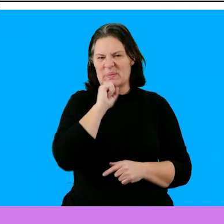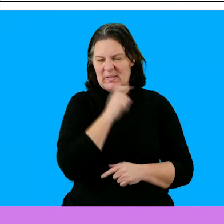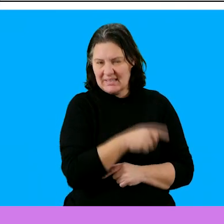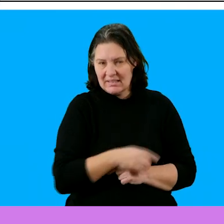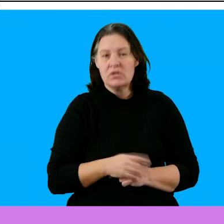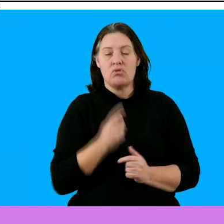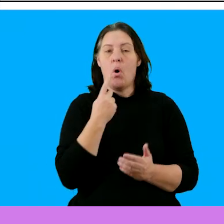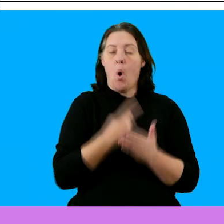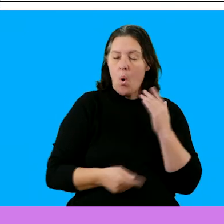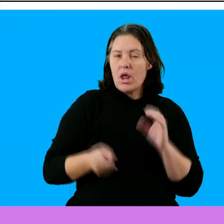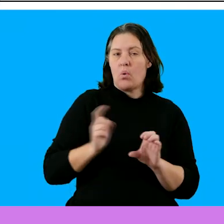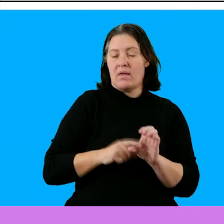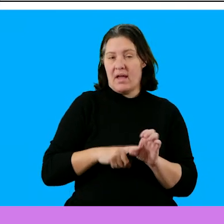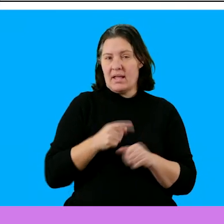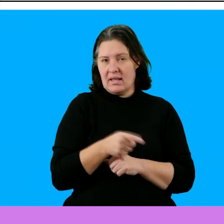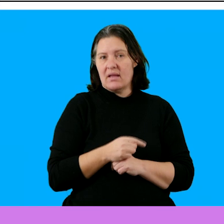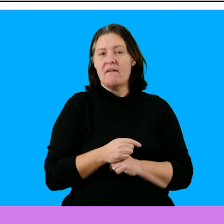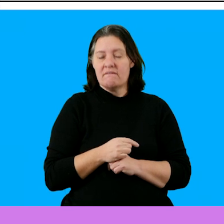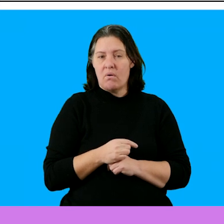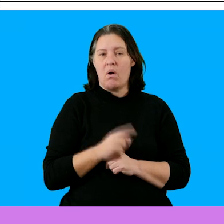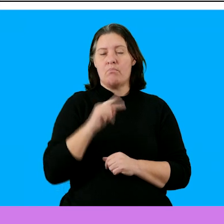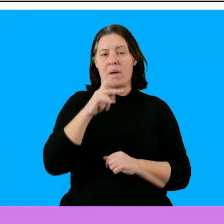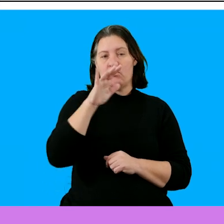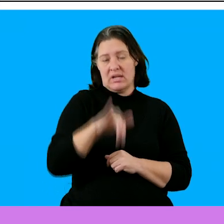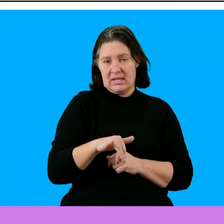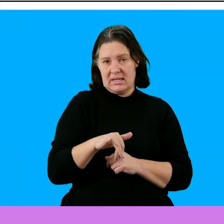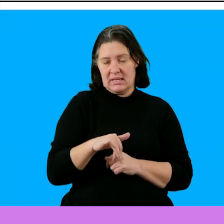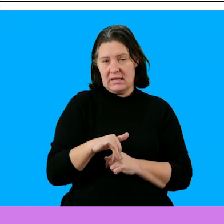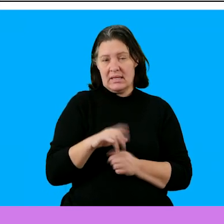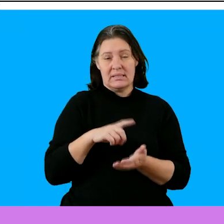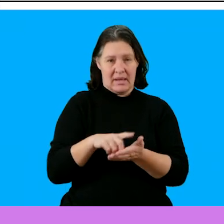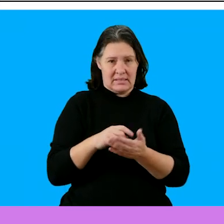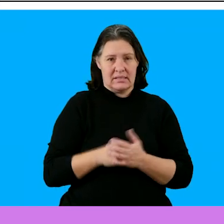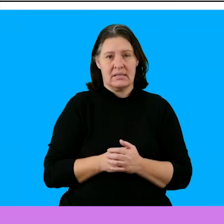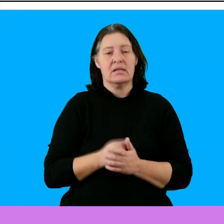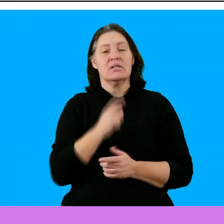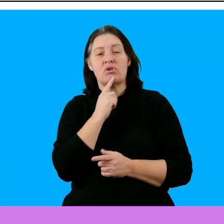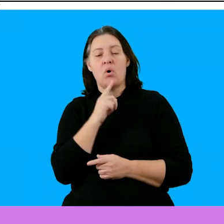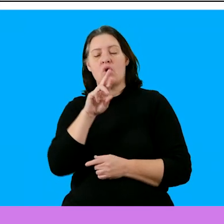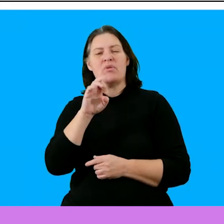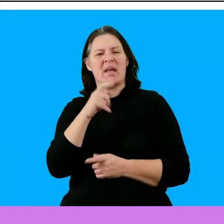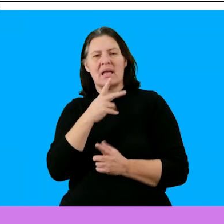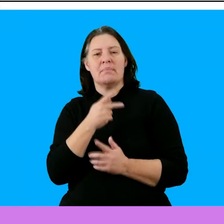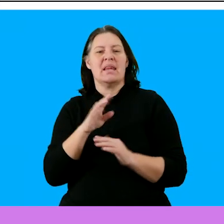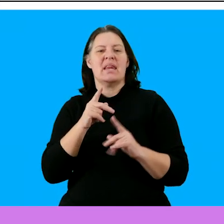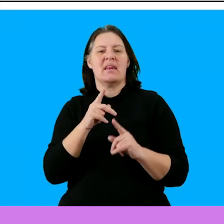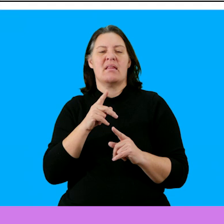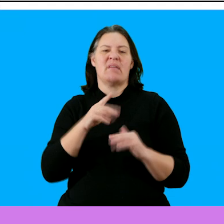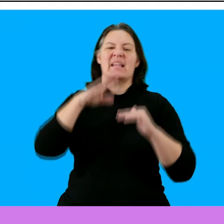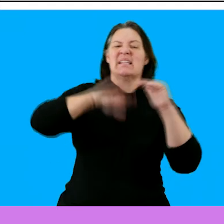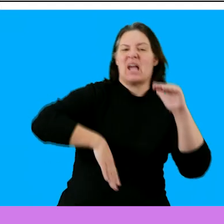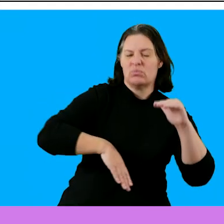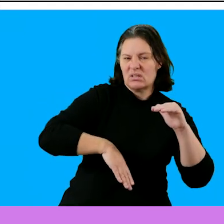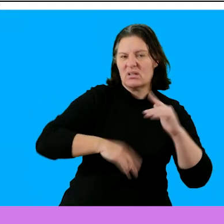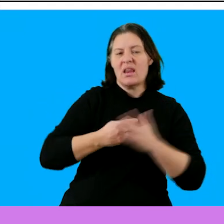years old. So therefore, she will only qualify for the primary rebate. So I will deduct that. Remember, what is a rebate? It's like a